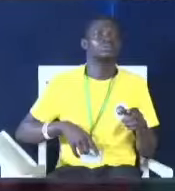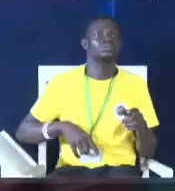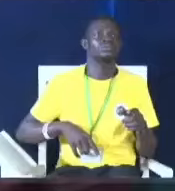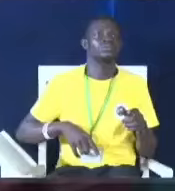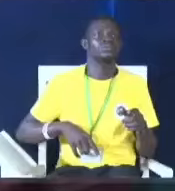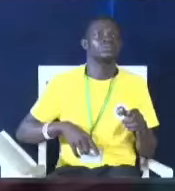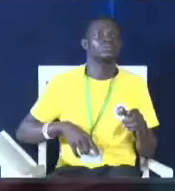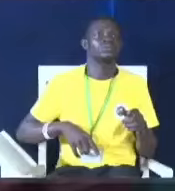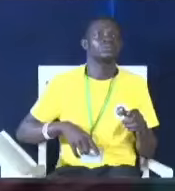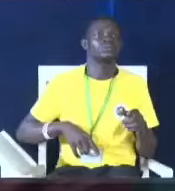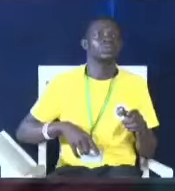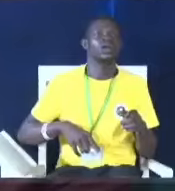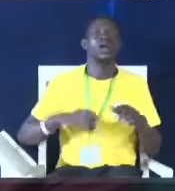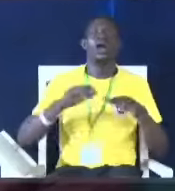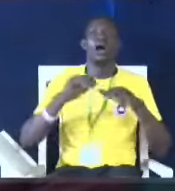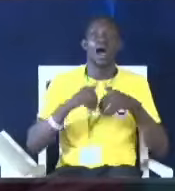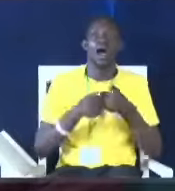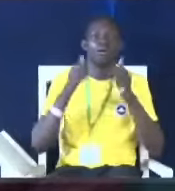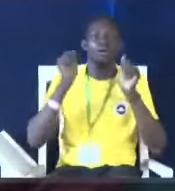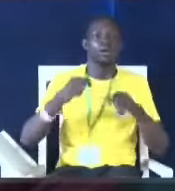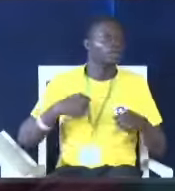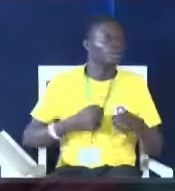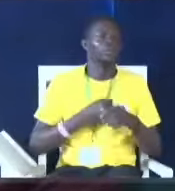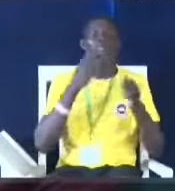How can we exalt Him?